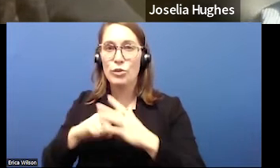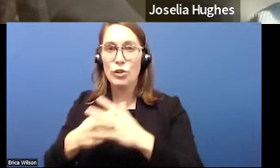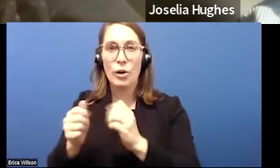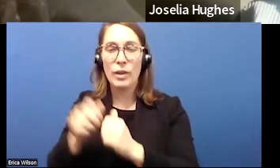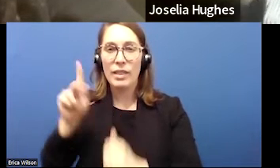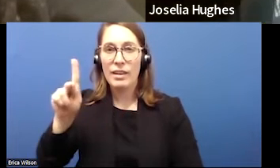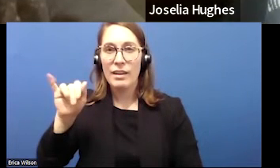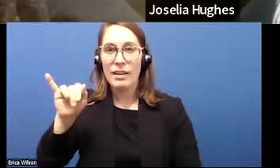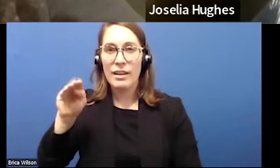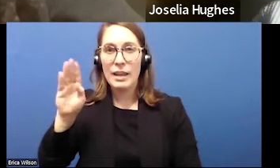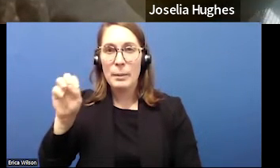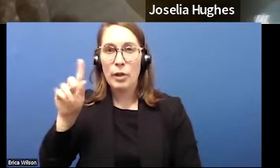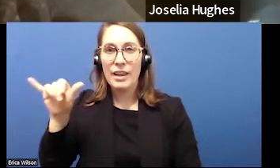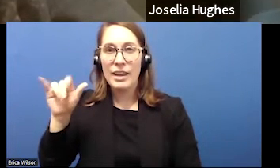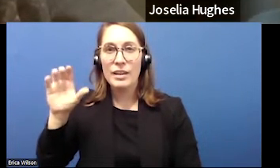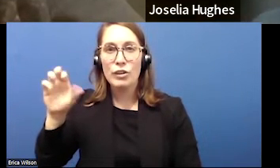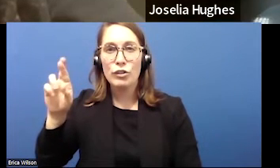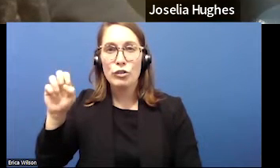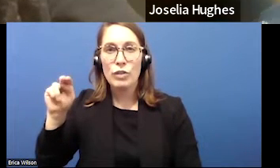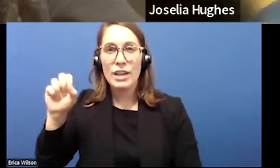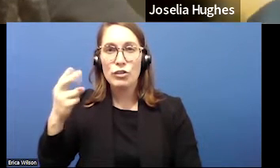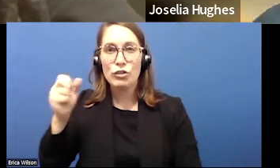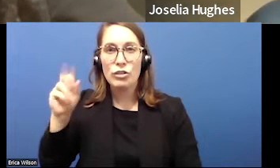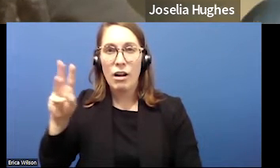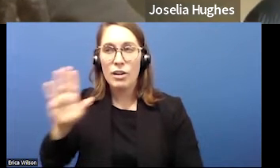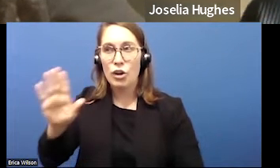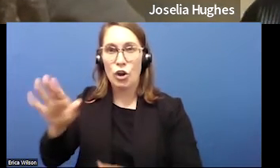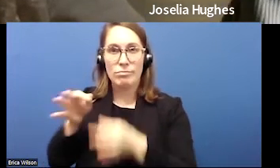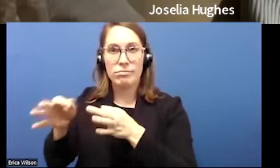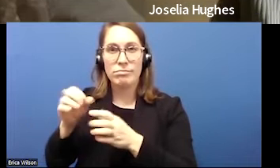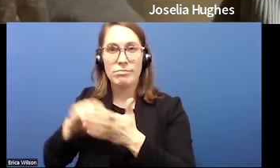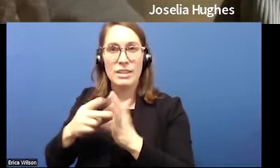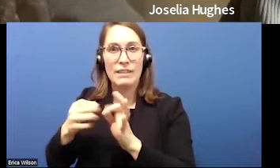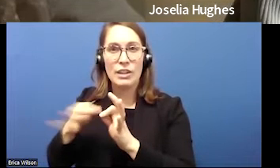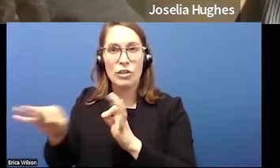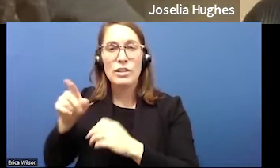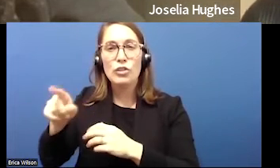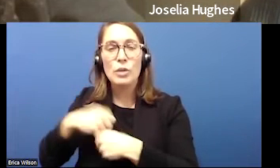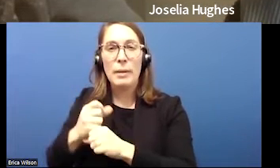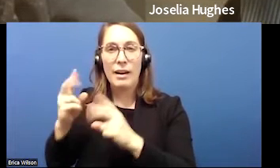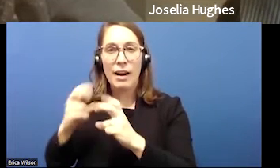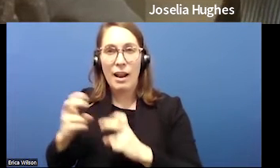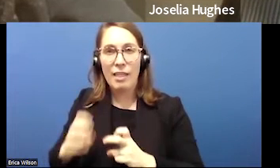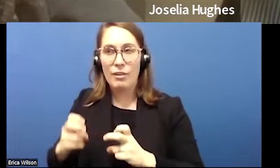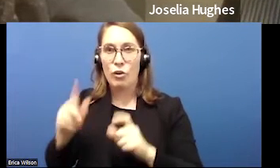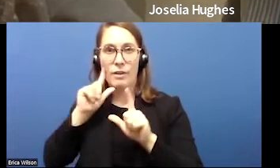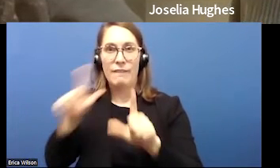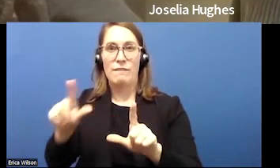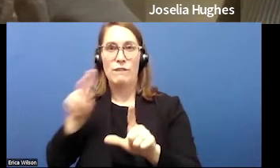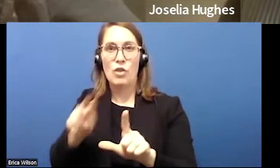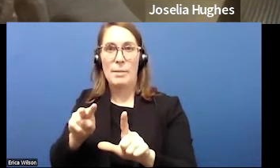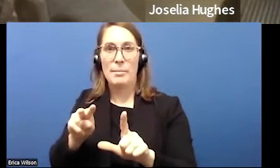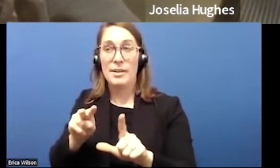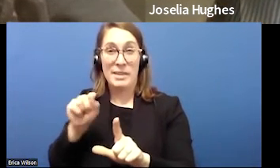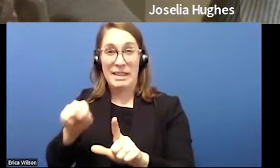I have to start with Kimberly Crenshaw's definition. She's the one who created the analytical frame, but the